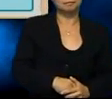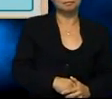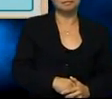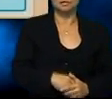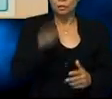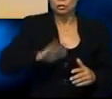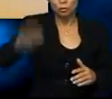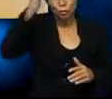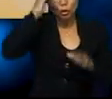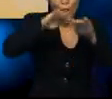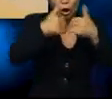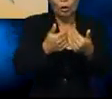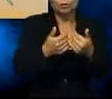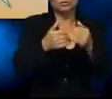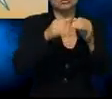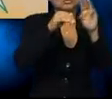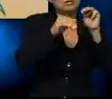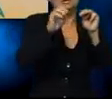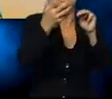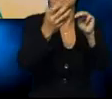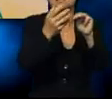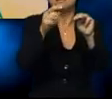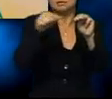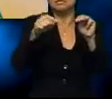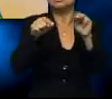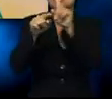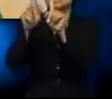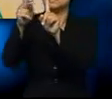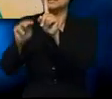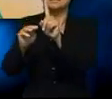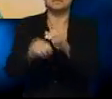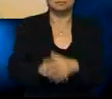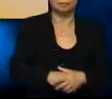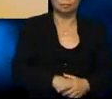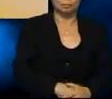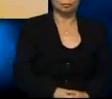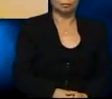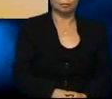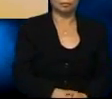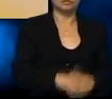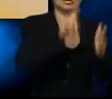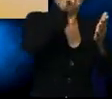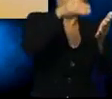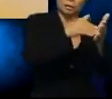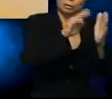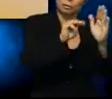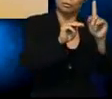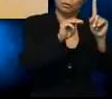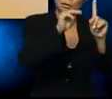1 meter. Does anyone know how many meters equals to 1 kilometer? Oh, I